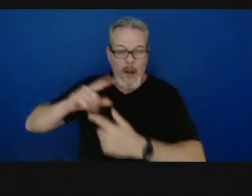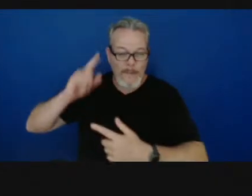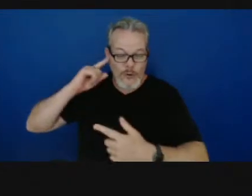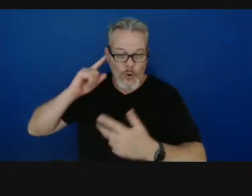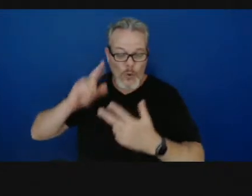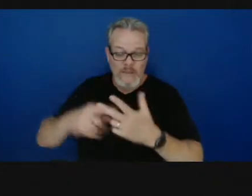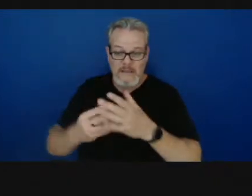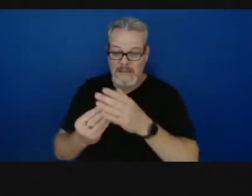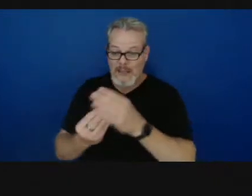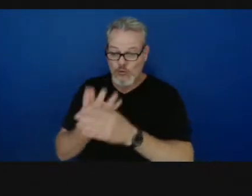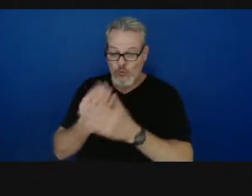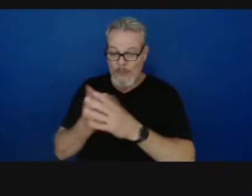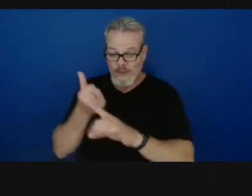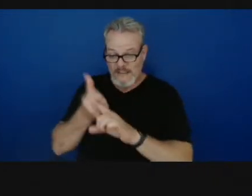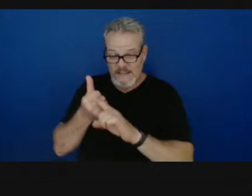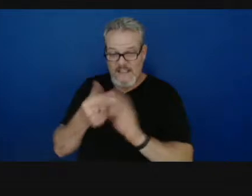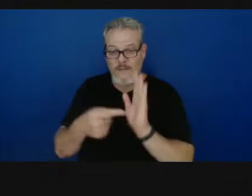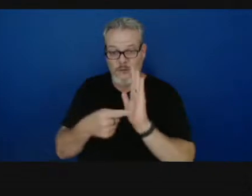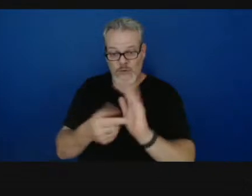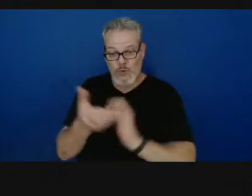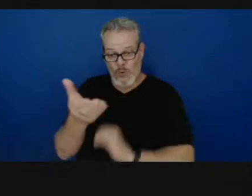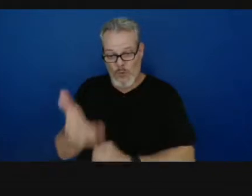But here's a clip from USGS.